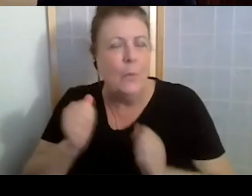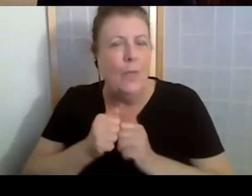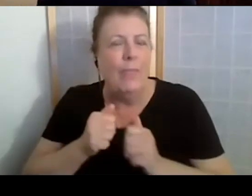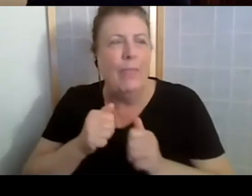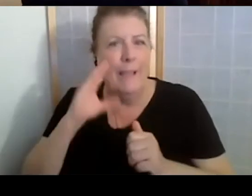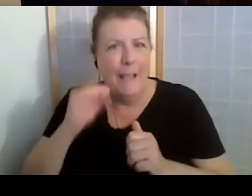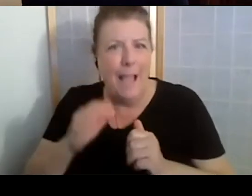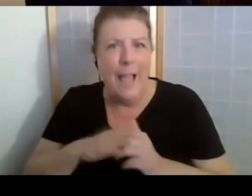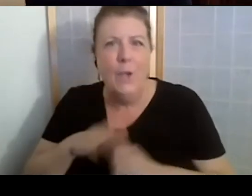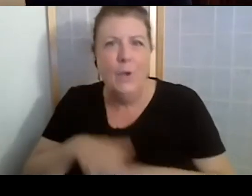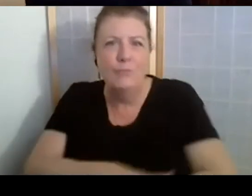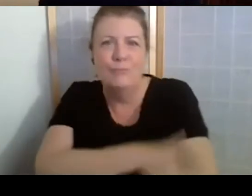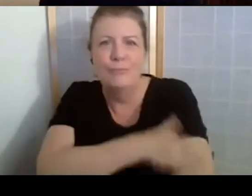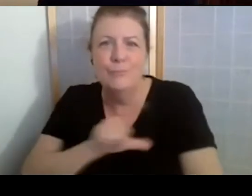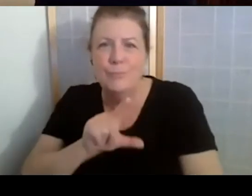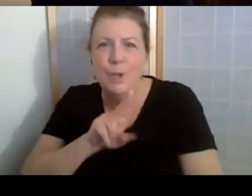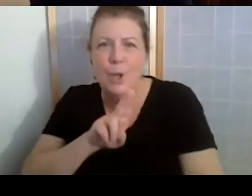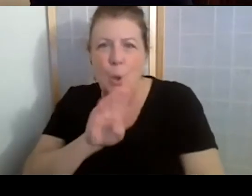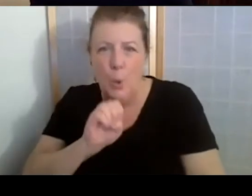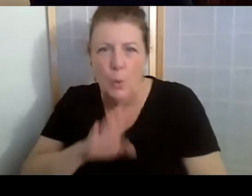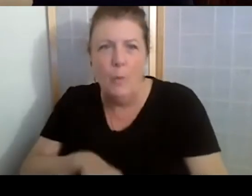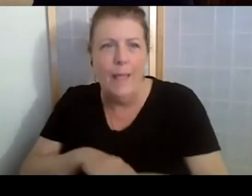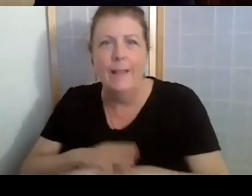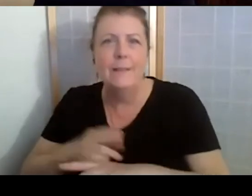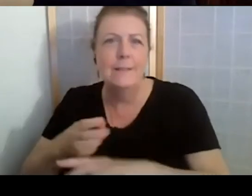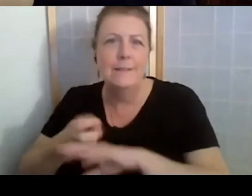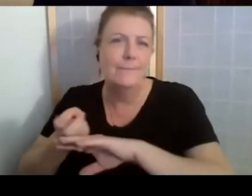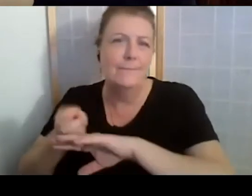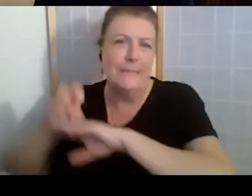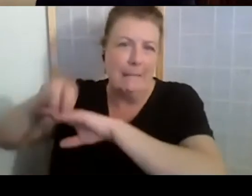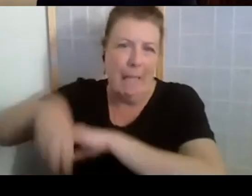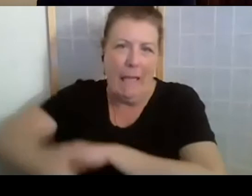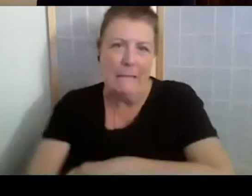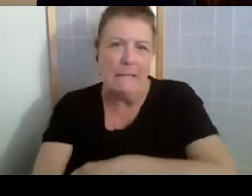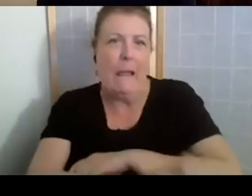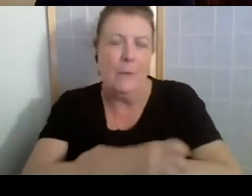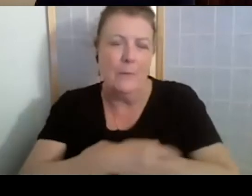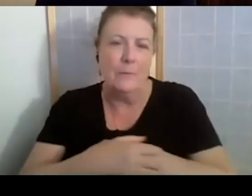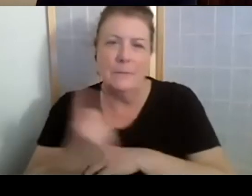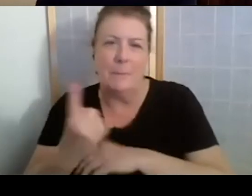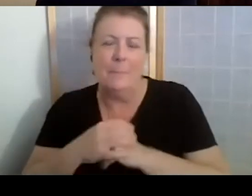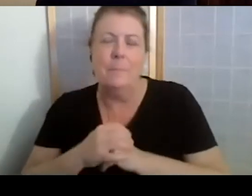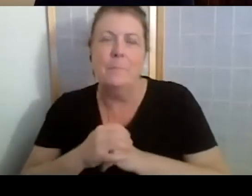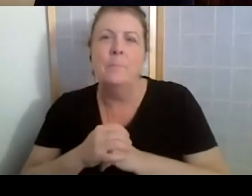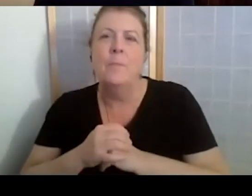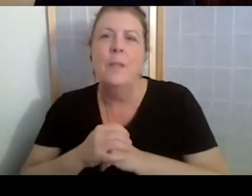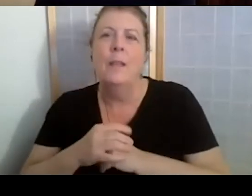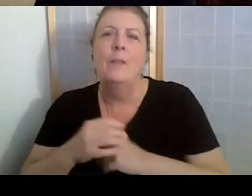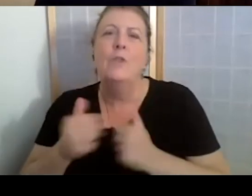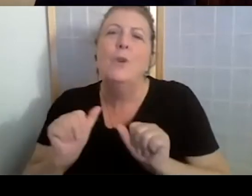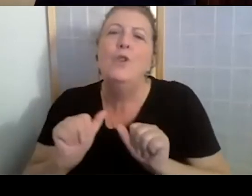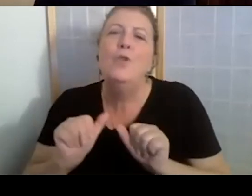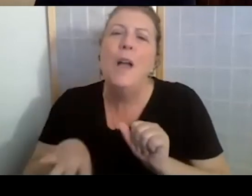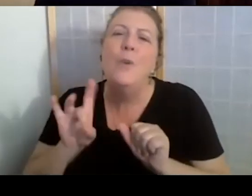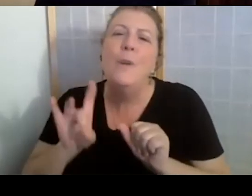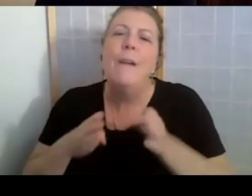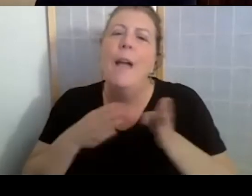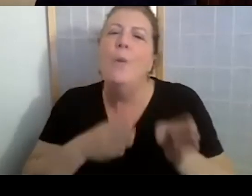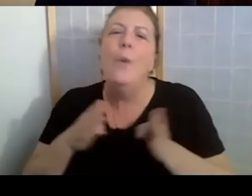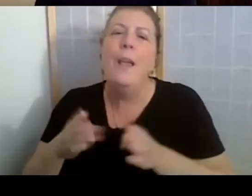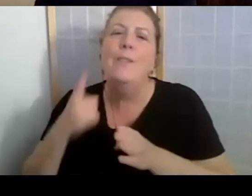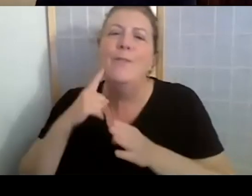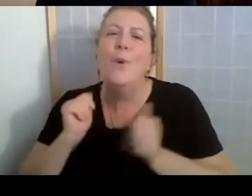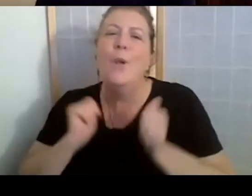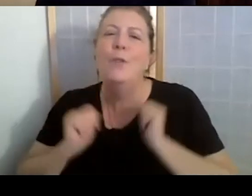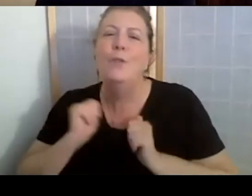we tried to find ways for the story to not always only be super duper intense. And those were kind of like